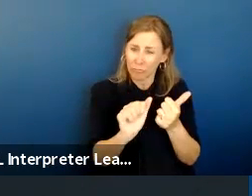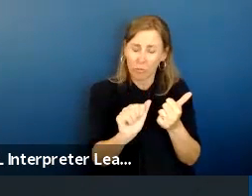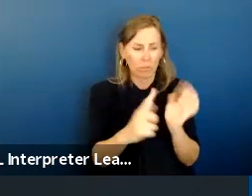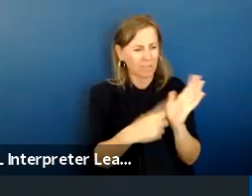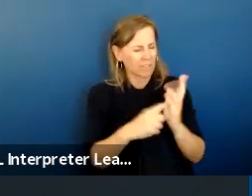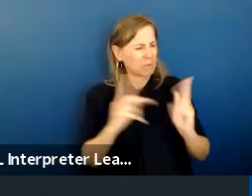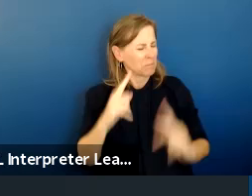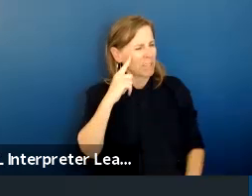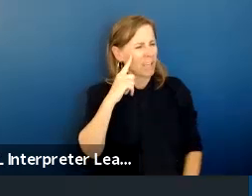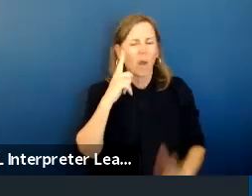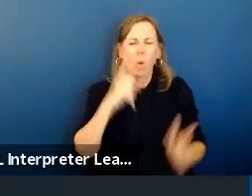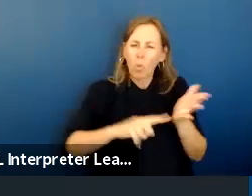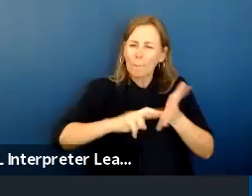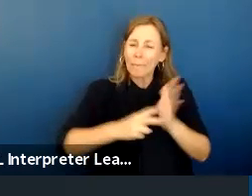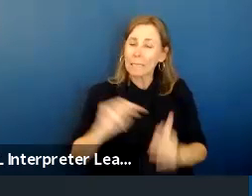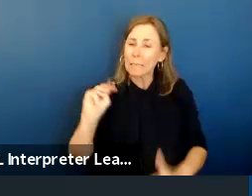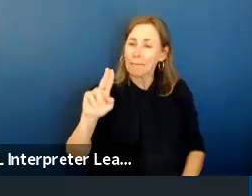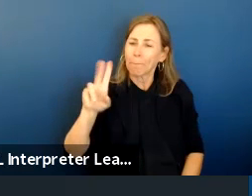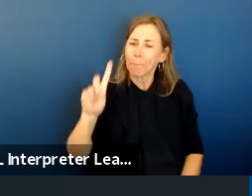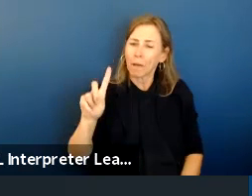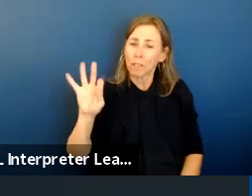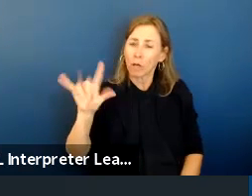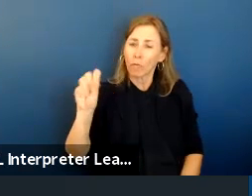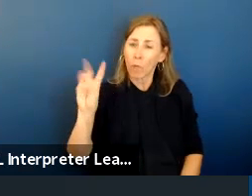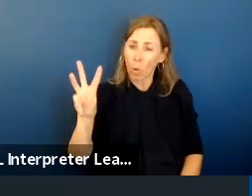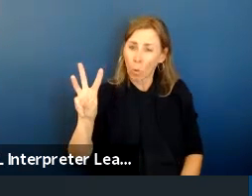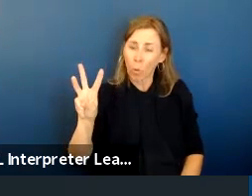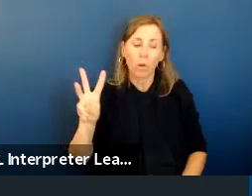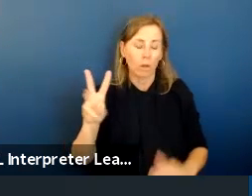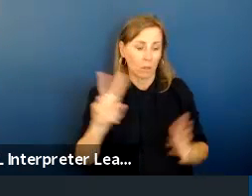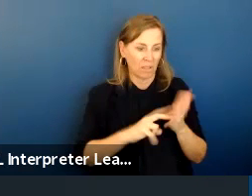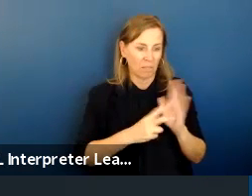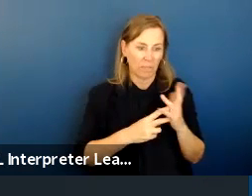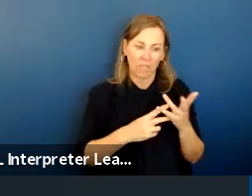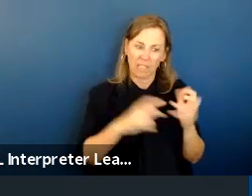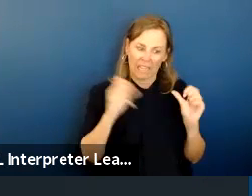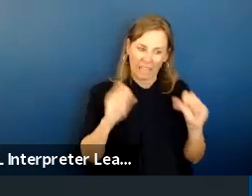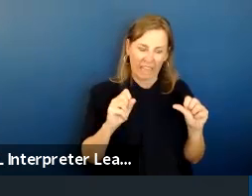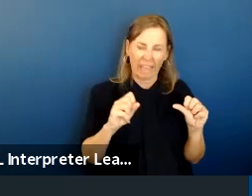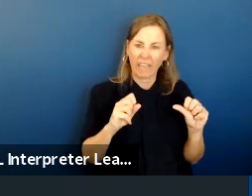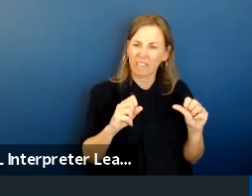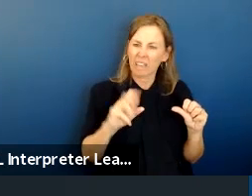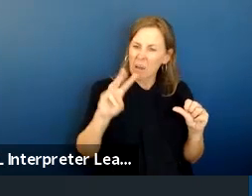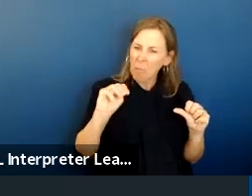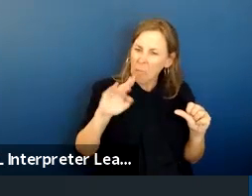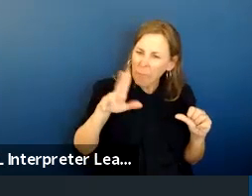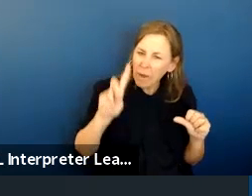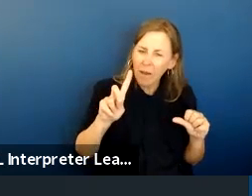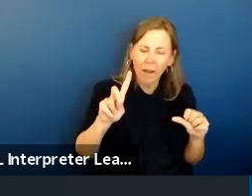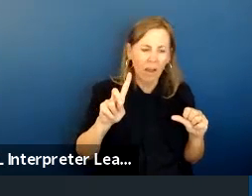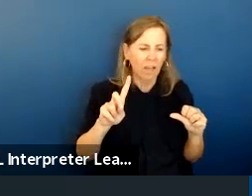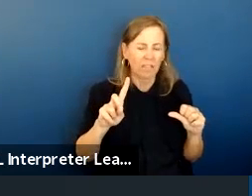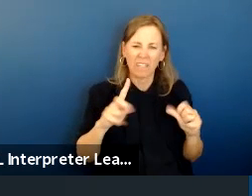mudflow is, but a mudflow are rivers of liquid and flowing mud on a surface of normally dry